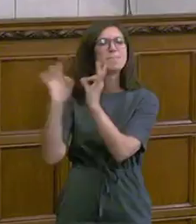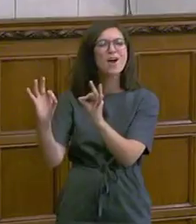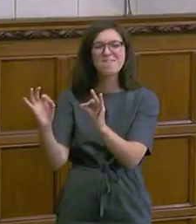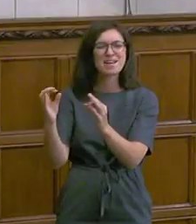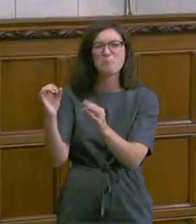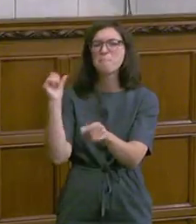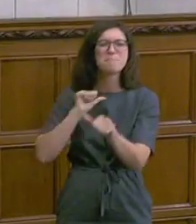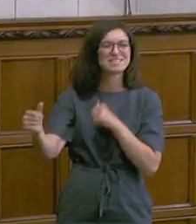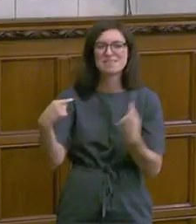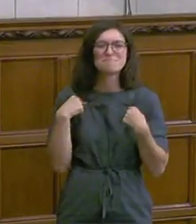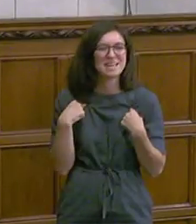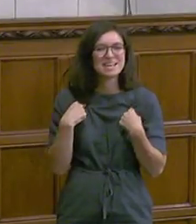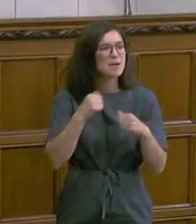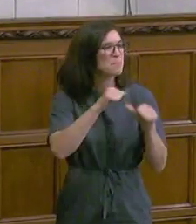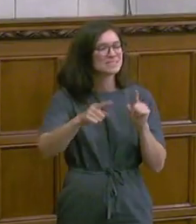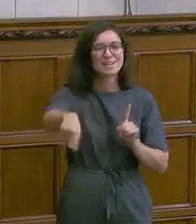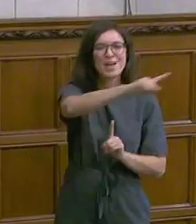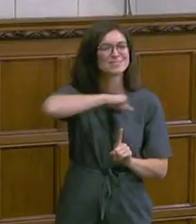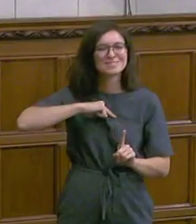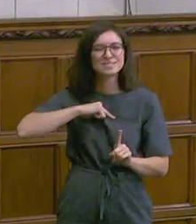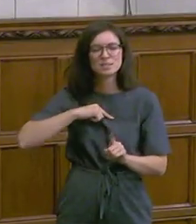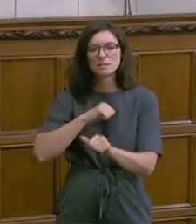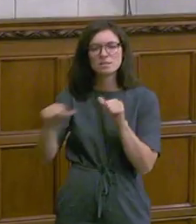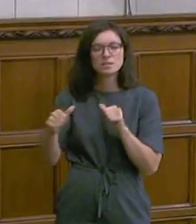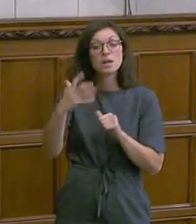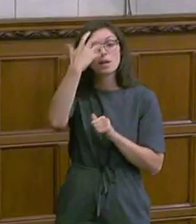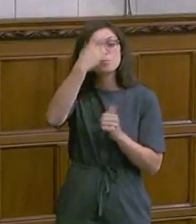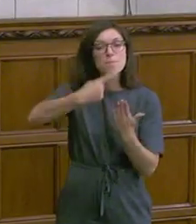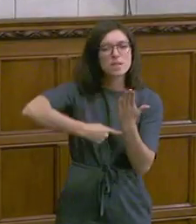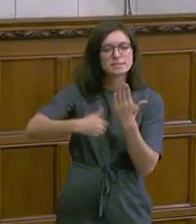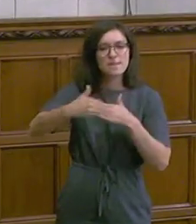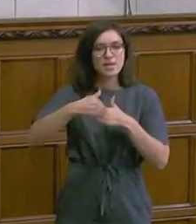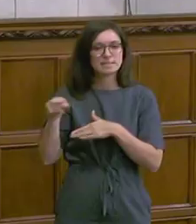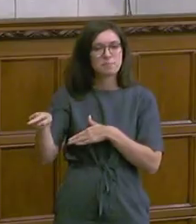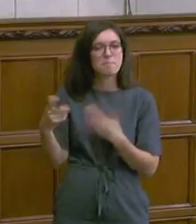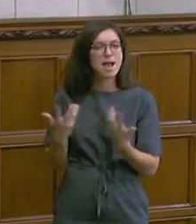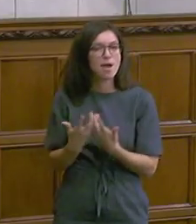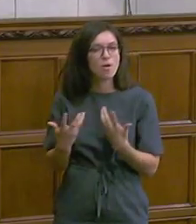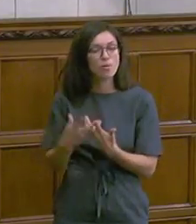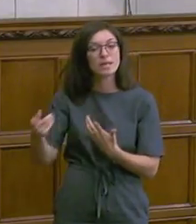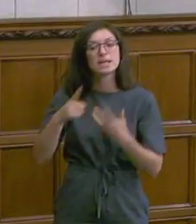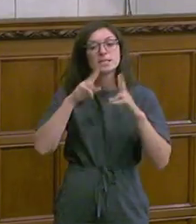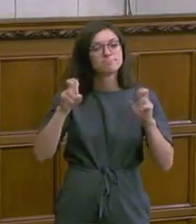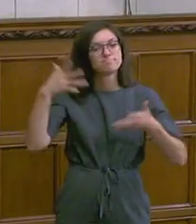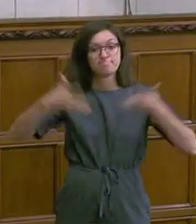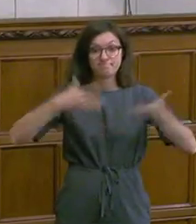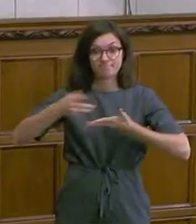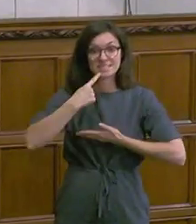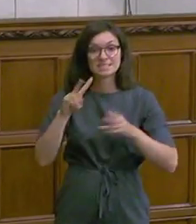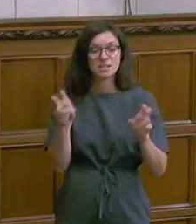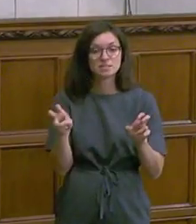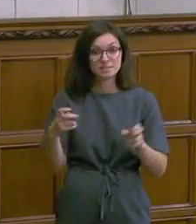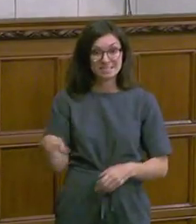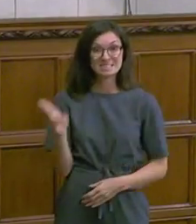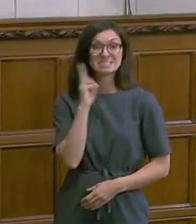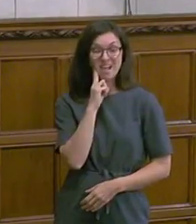us here could today the damaging impact of this government's policies. He said, "Being deaf makes me